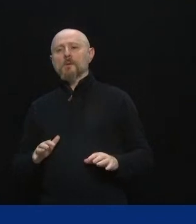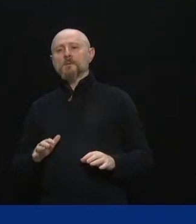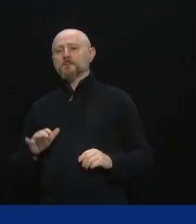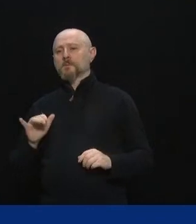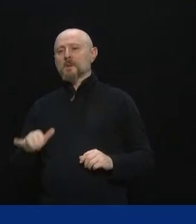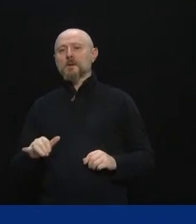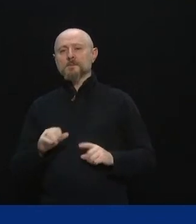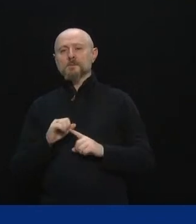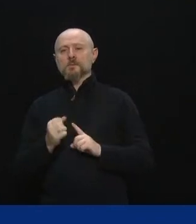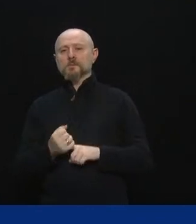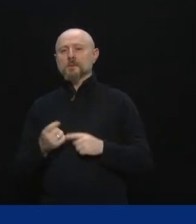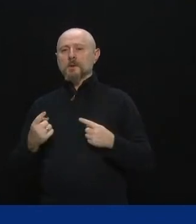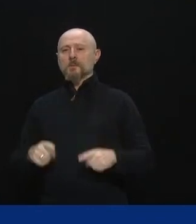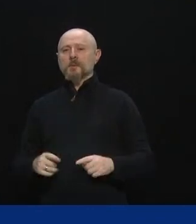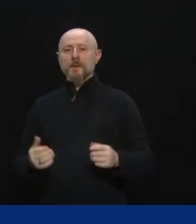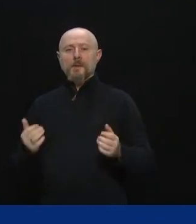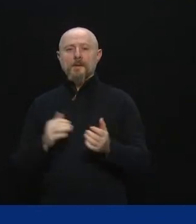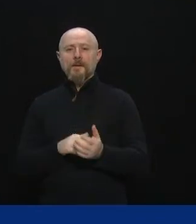situation where